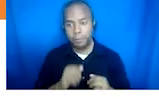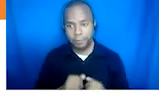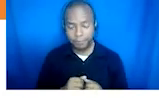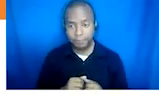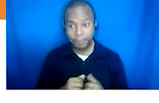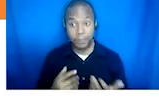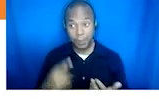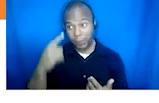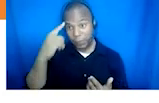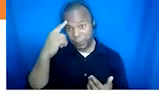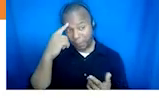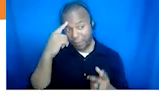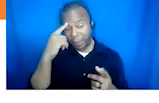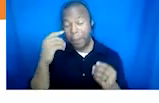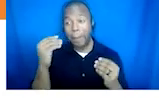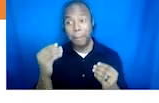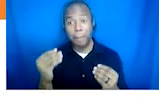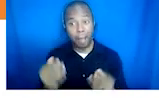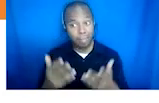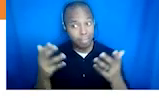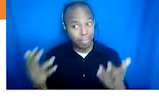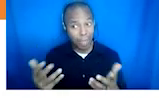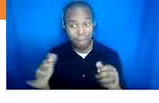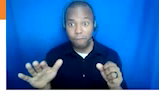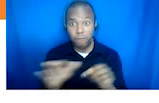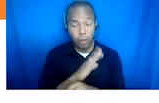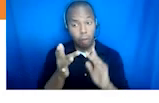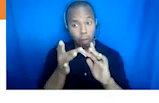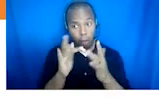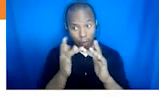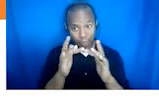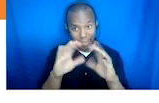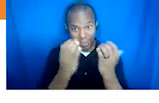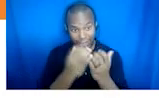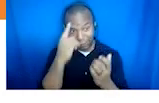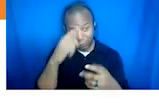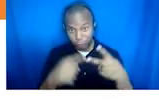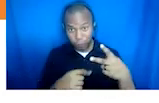of fully online opportunities for pre-calculus and financial accounting?